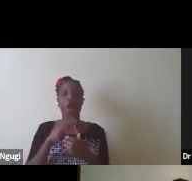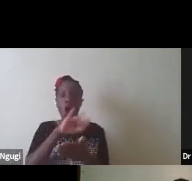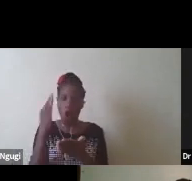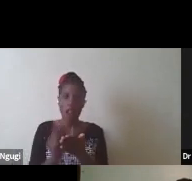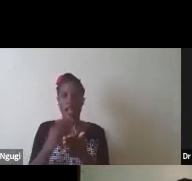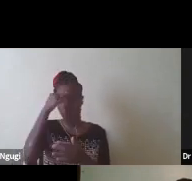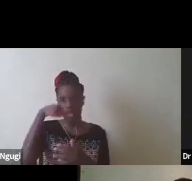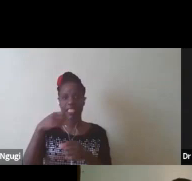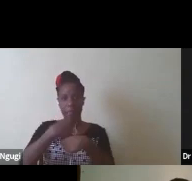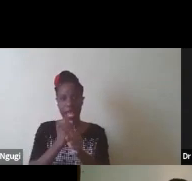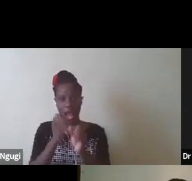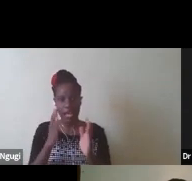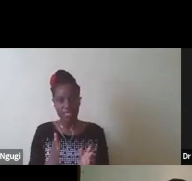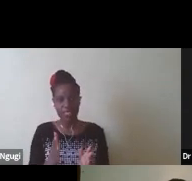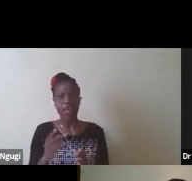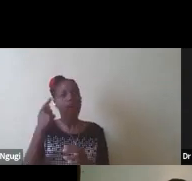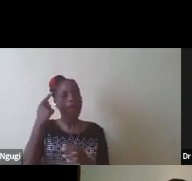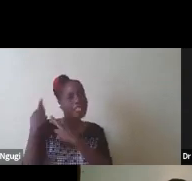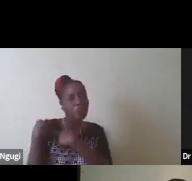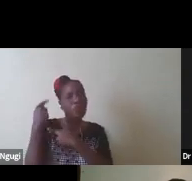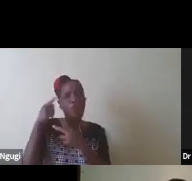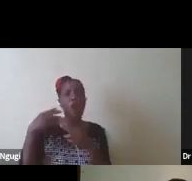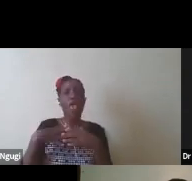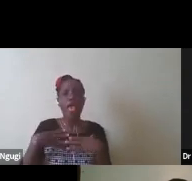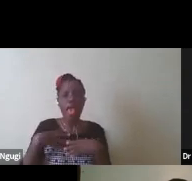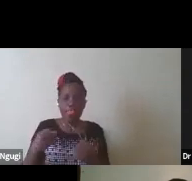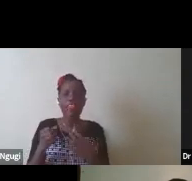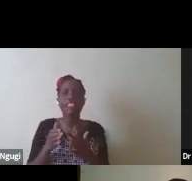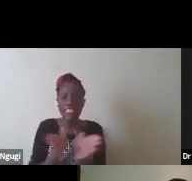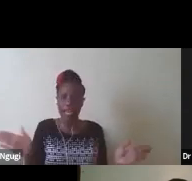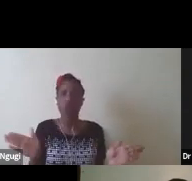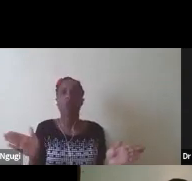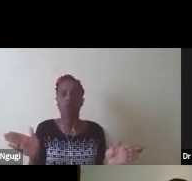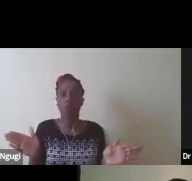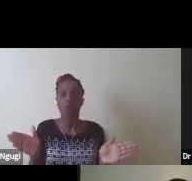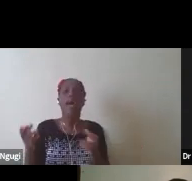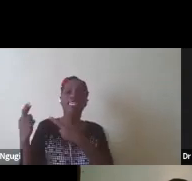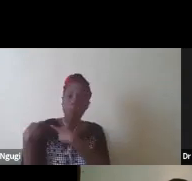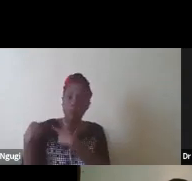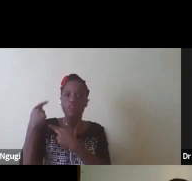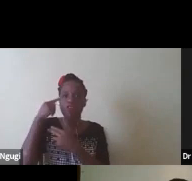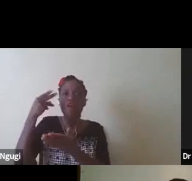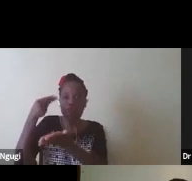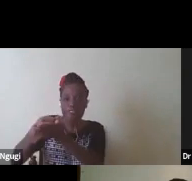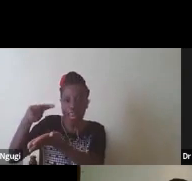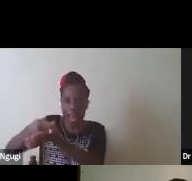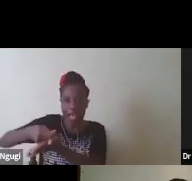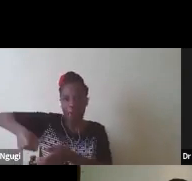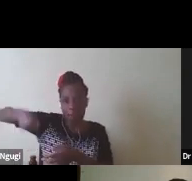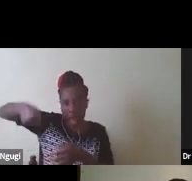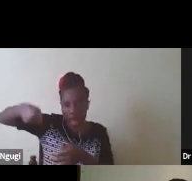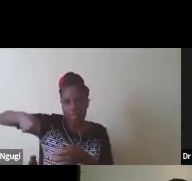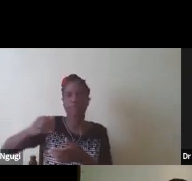including those responsible for health, including those who are responsible for financing, those who allocate